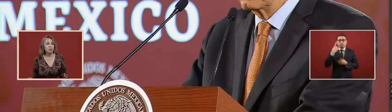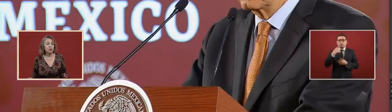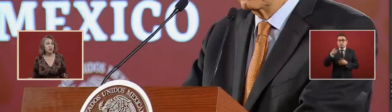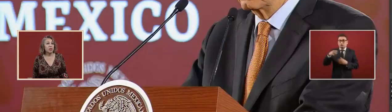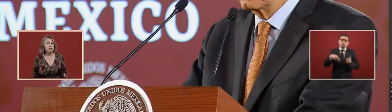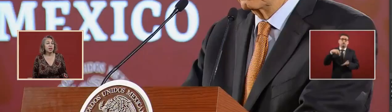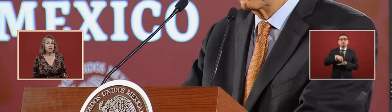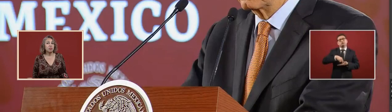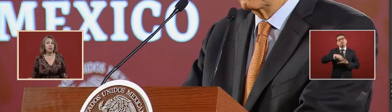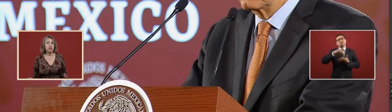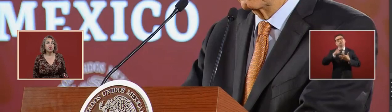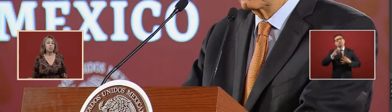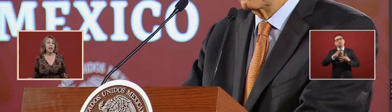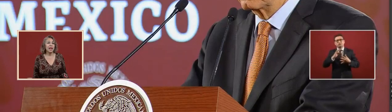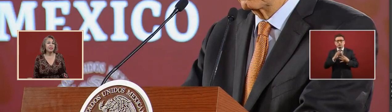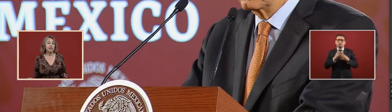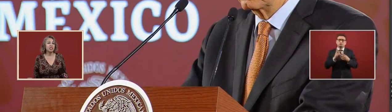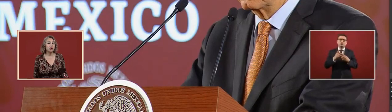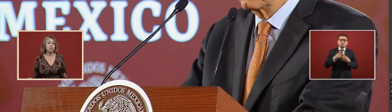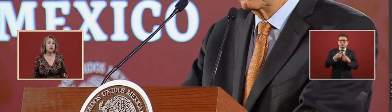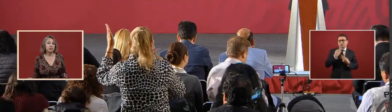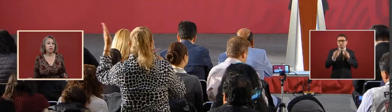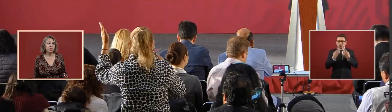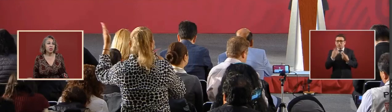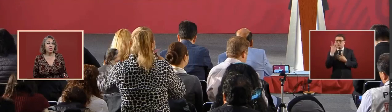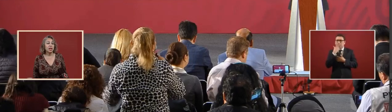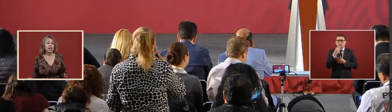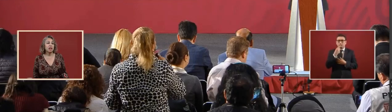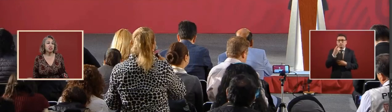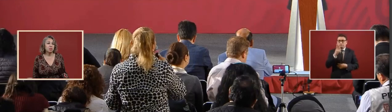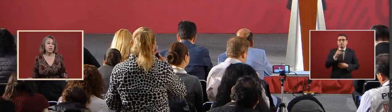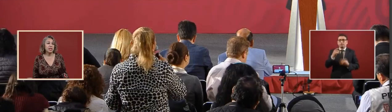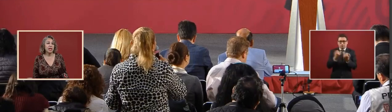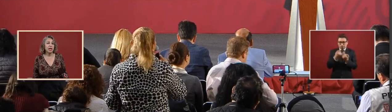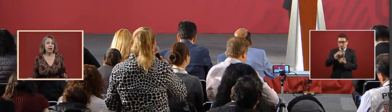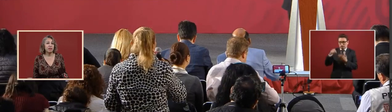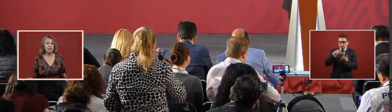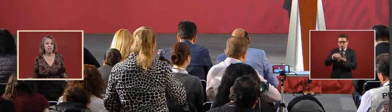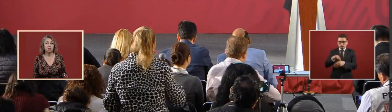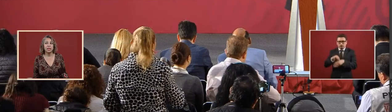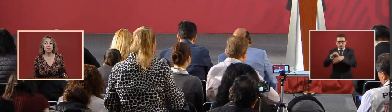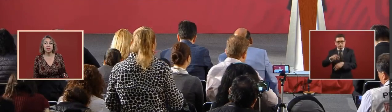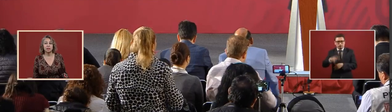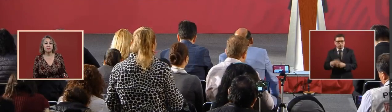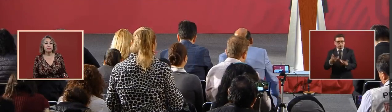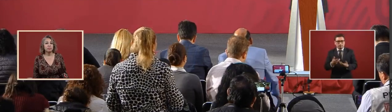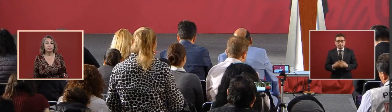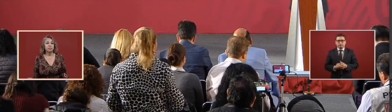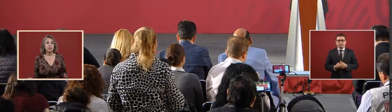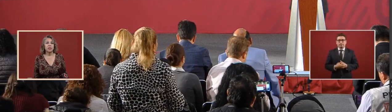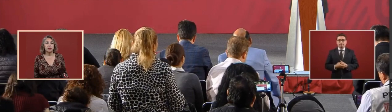help that with your plan that is so beautiful can also be taking care of these places?